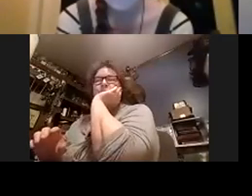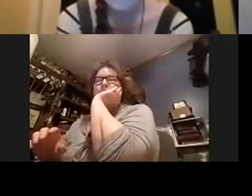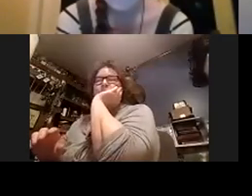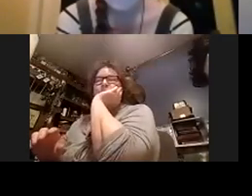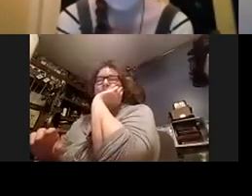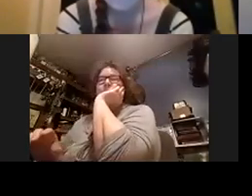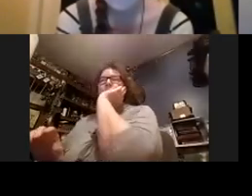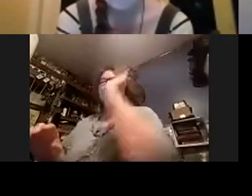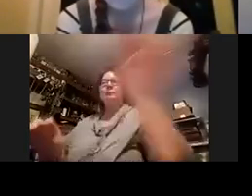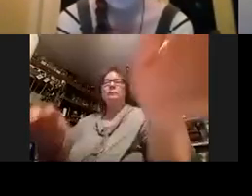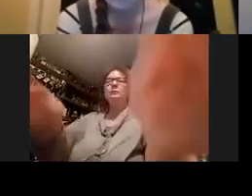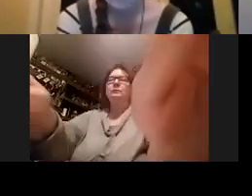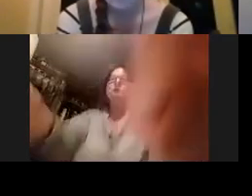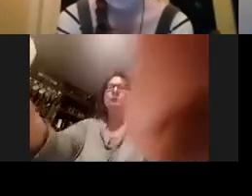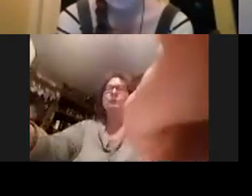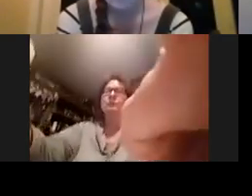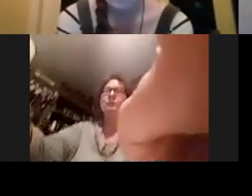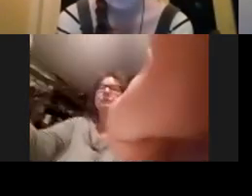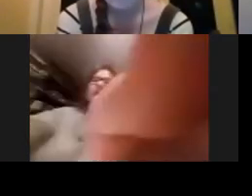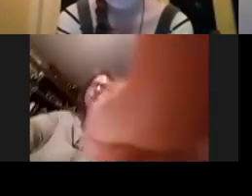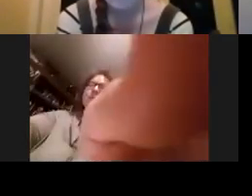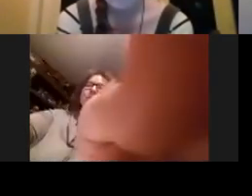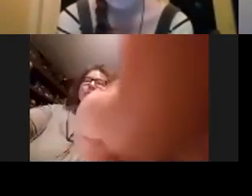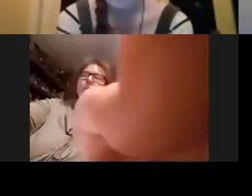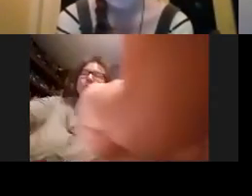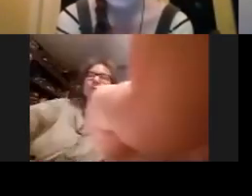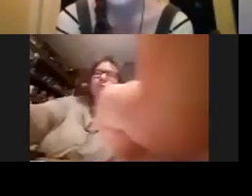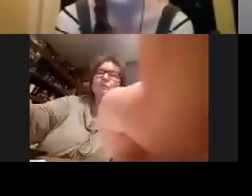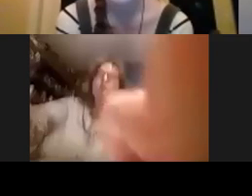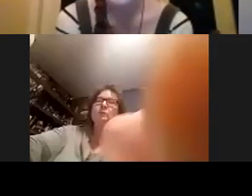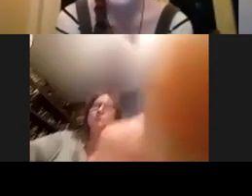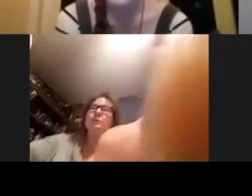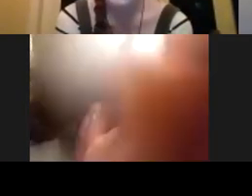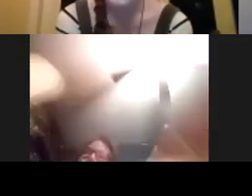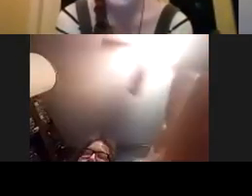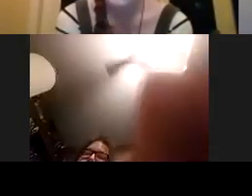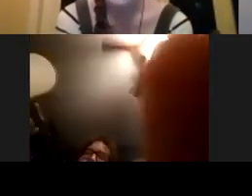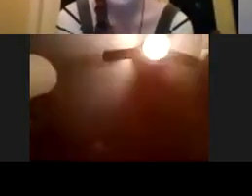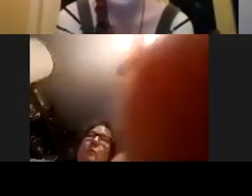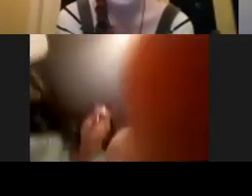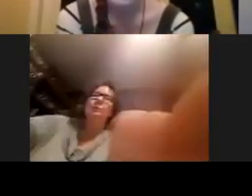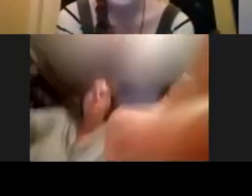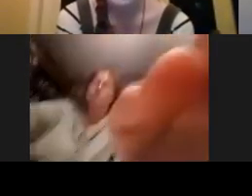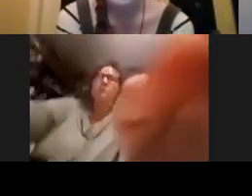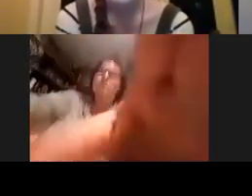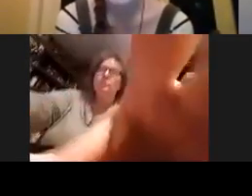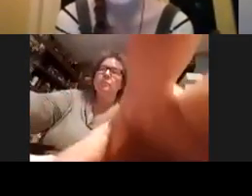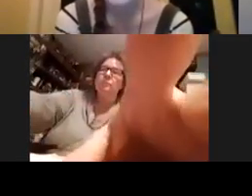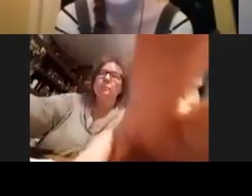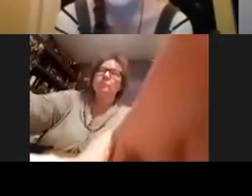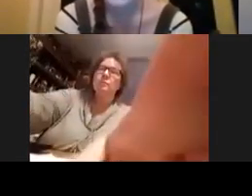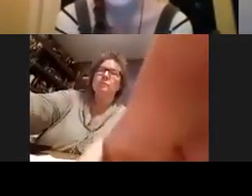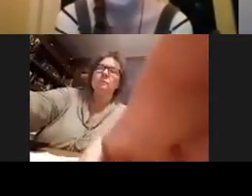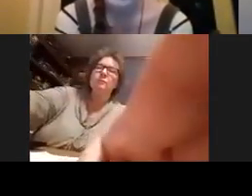down the stairs and turn right, and it was there. There were also pool tables and such in the area. Yeah, I remember a very bad night